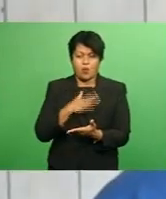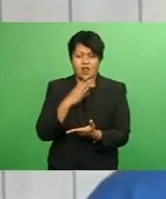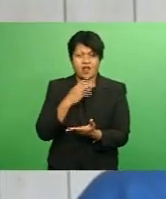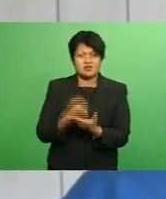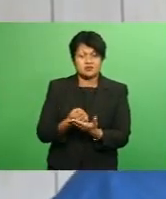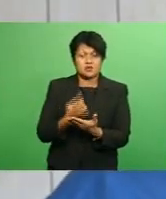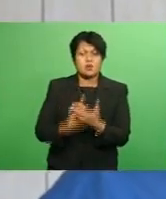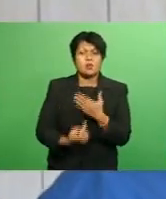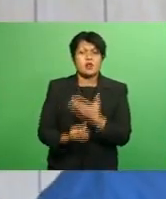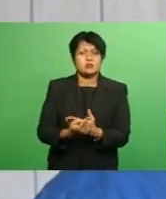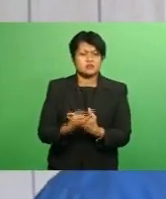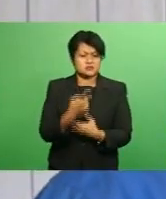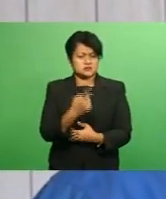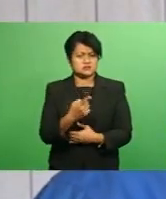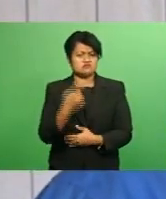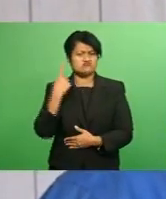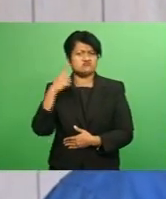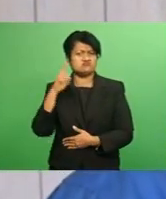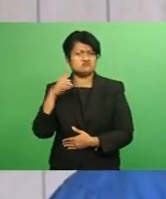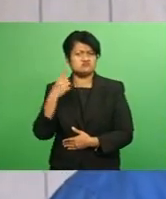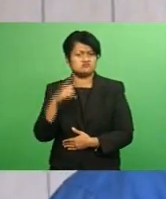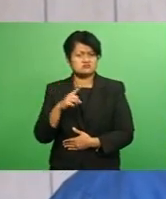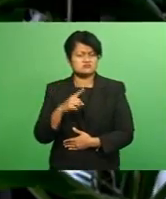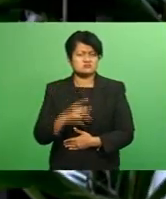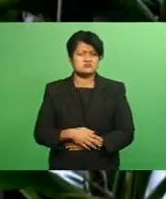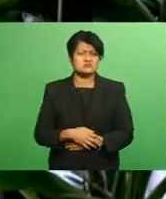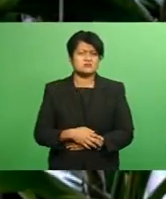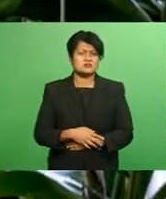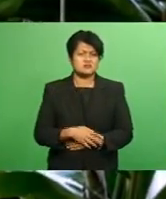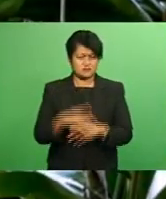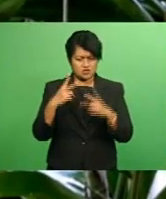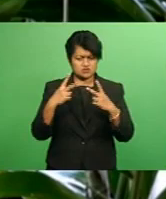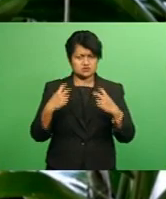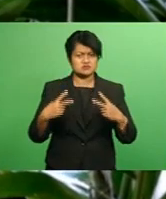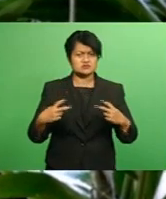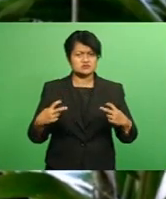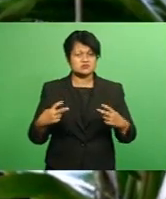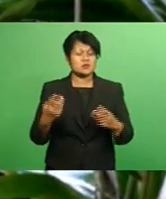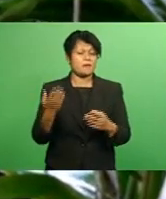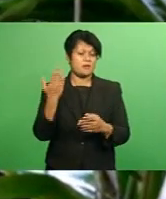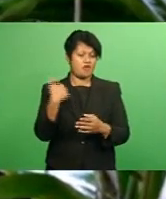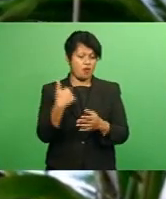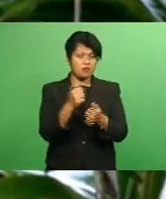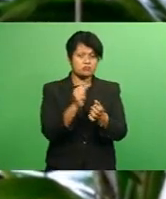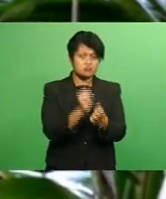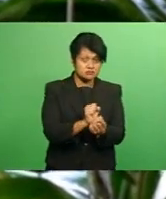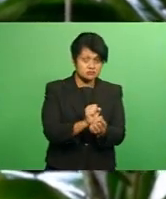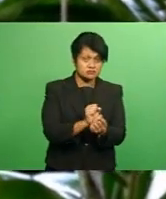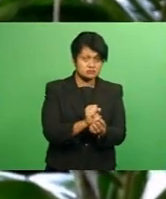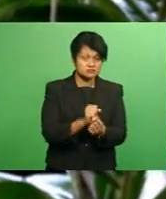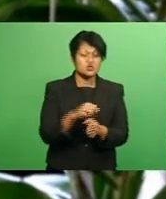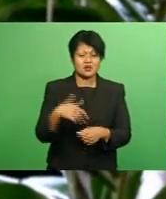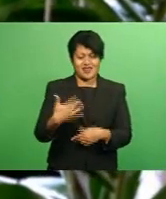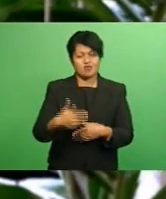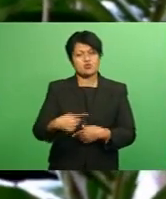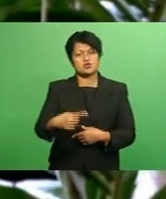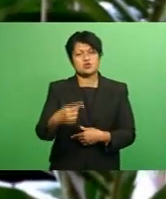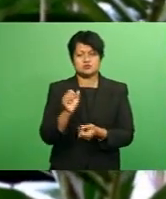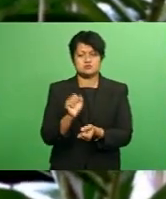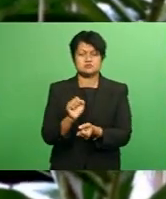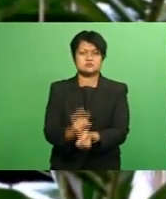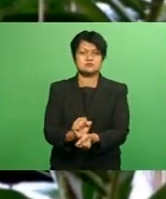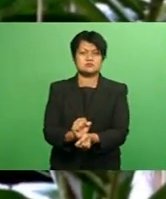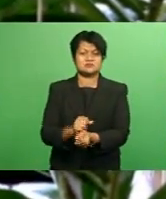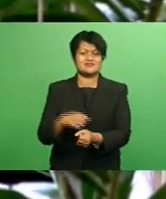later disobeyed a lawful search warrant. He has been further remanded in custody and a bail ruling will be made next week. Padarat